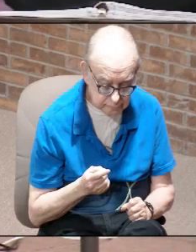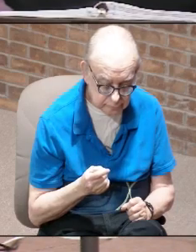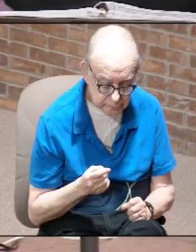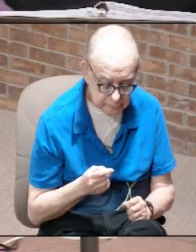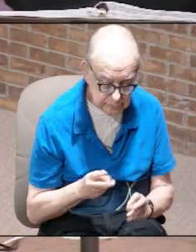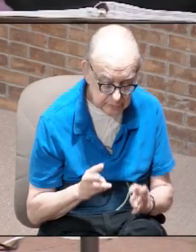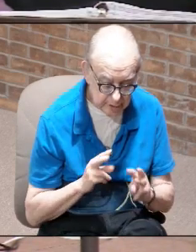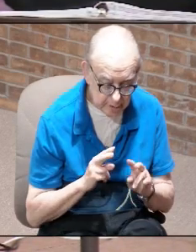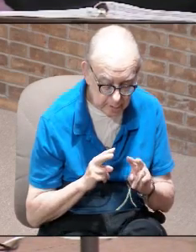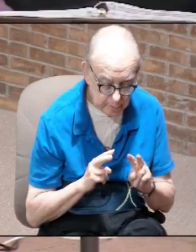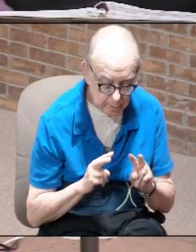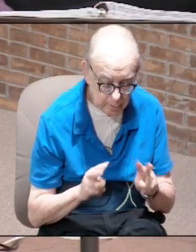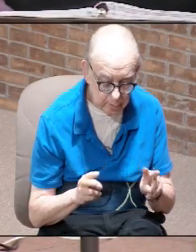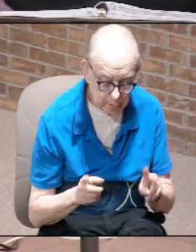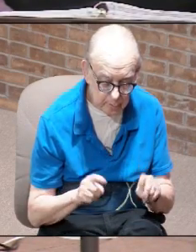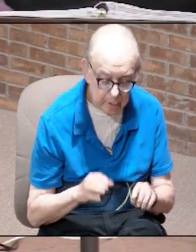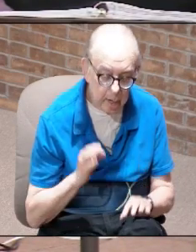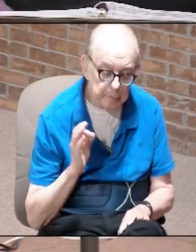preach.